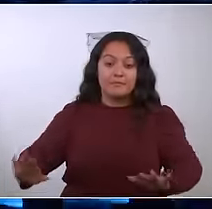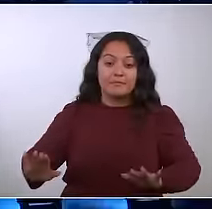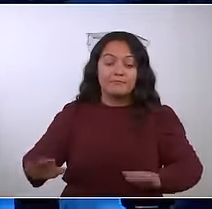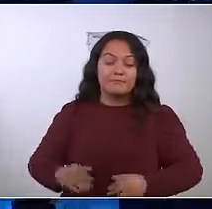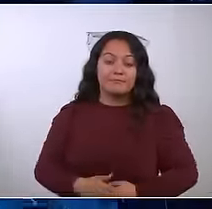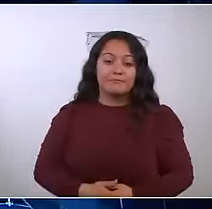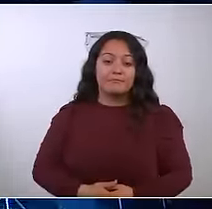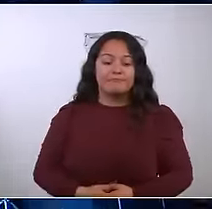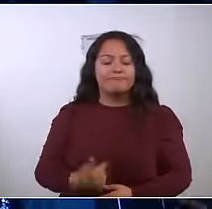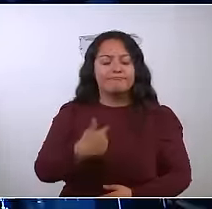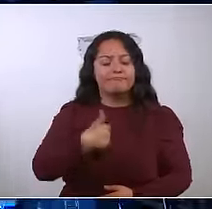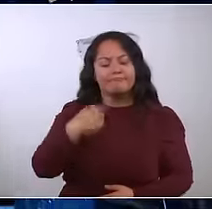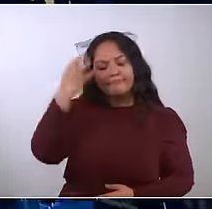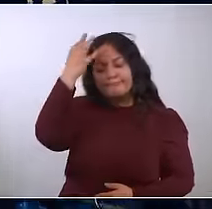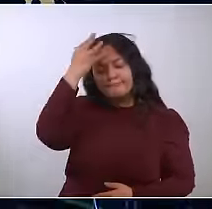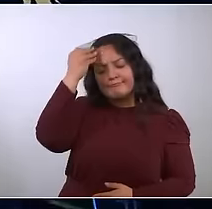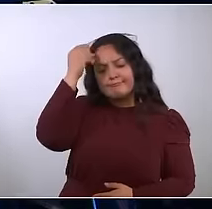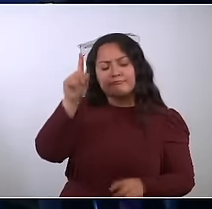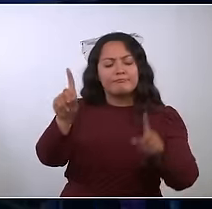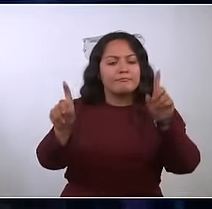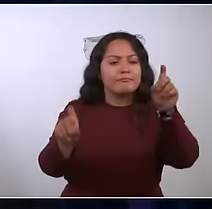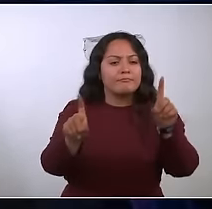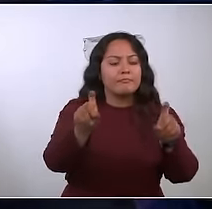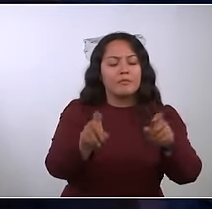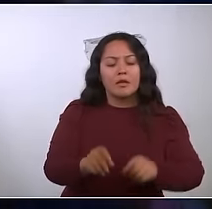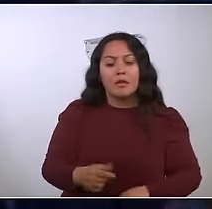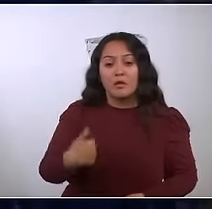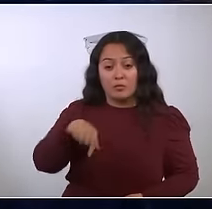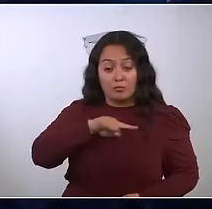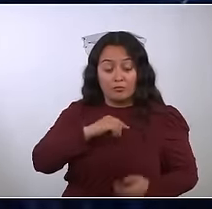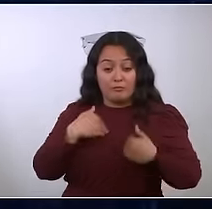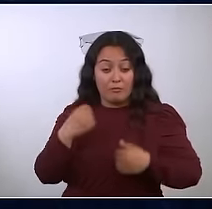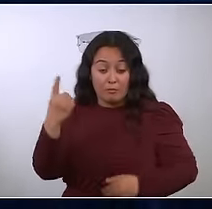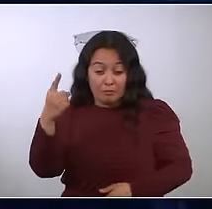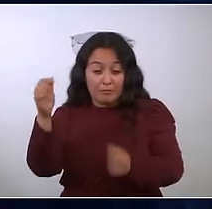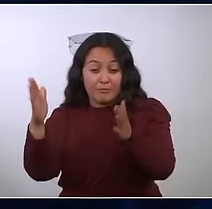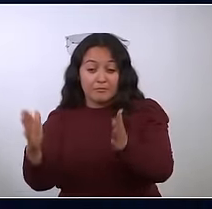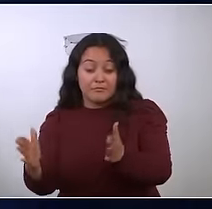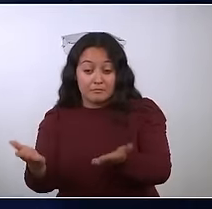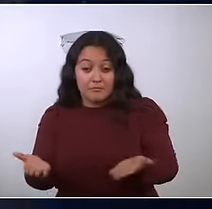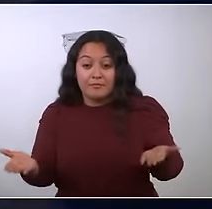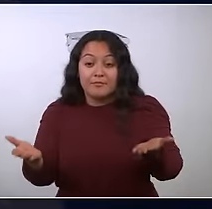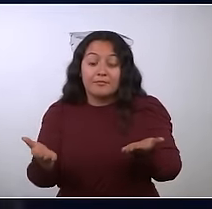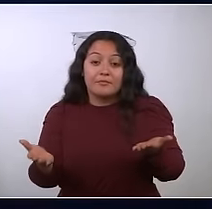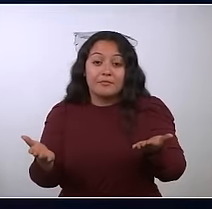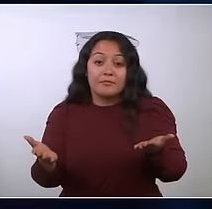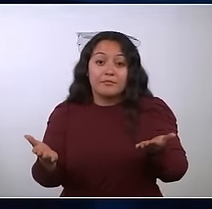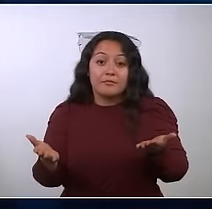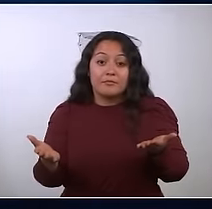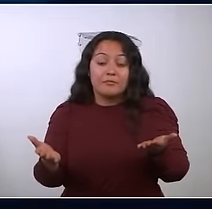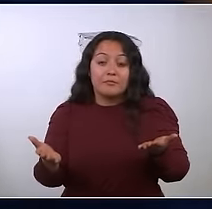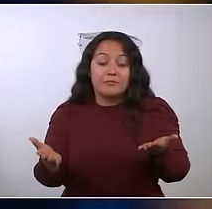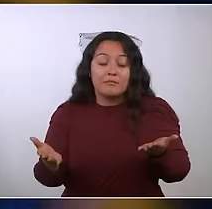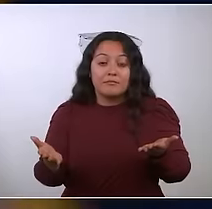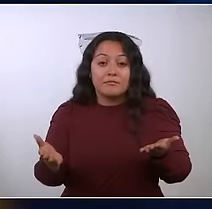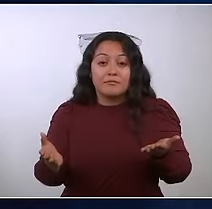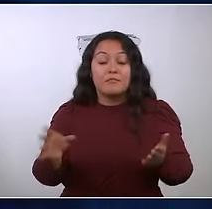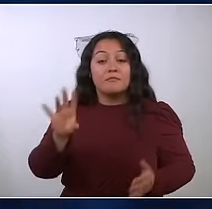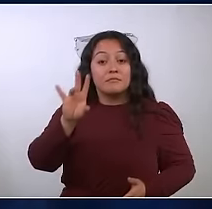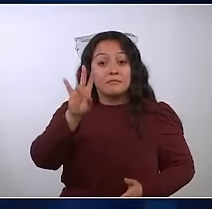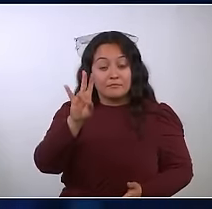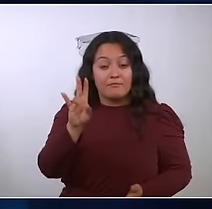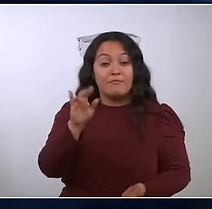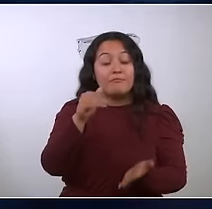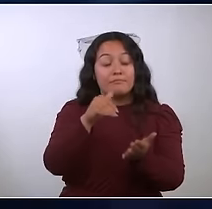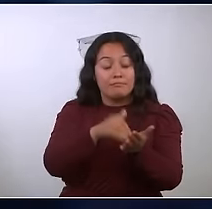Dios. And I ask today if there is one person in this house. Y pregunto, ¿habrá una persona aquí? Out of 7,000 people that are